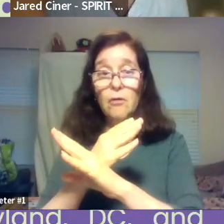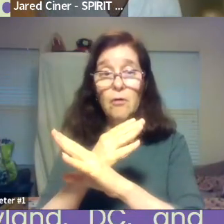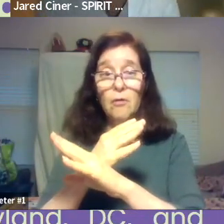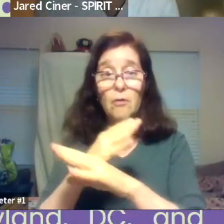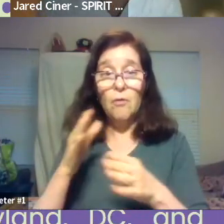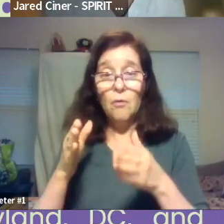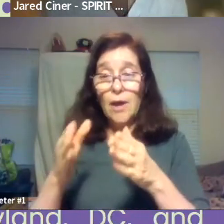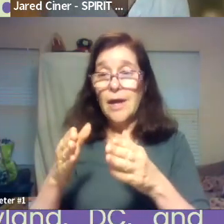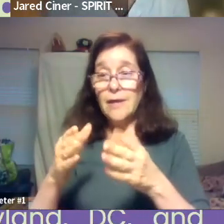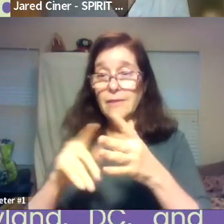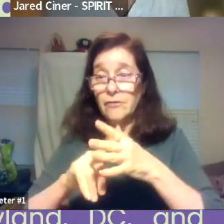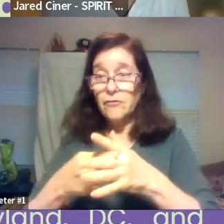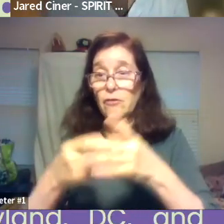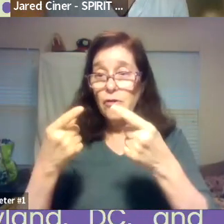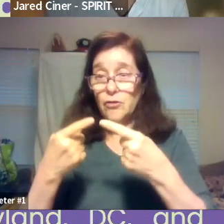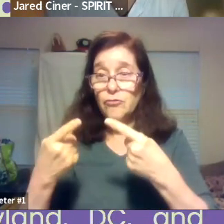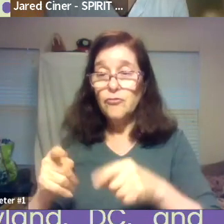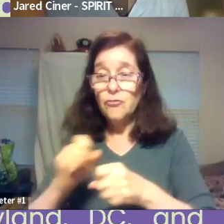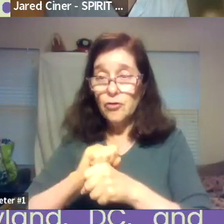that allows people to